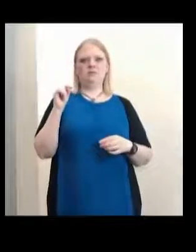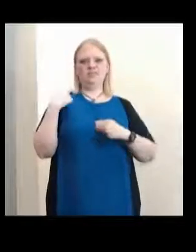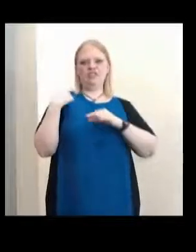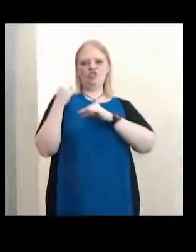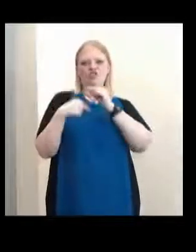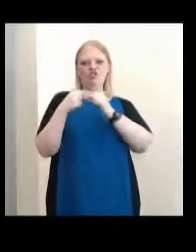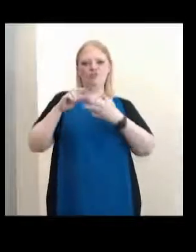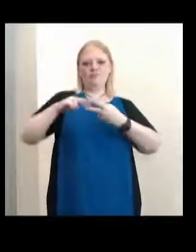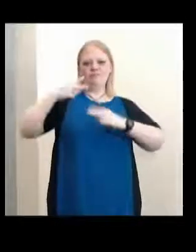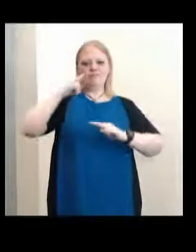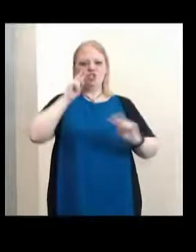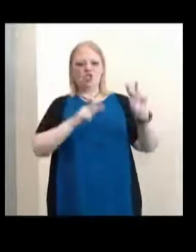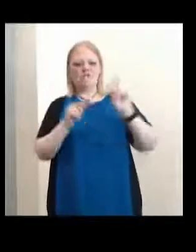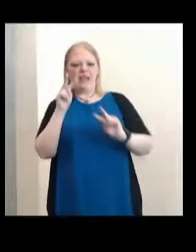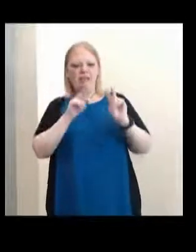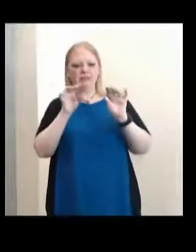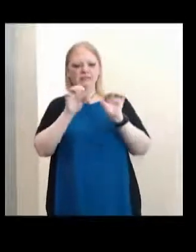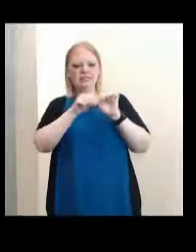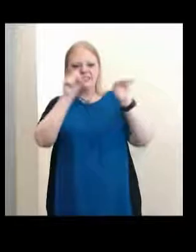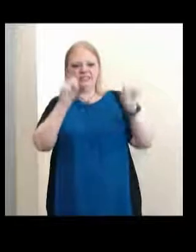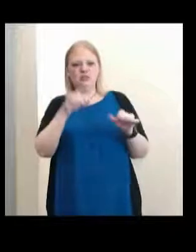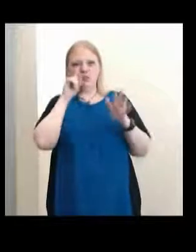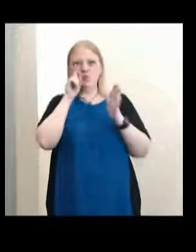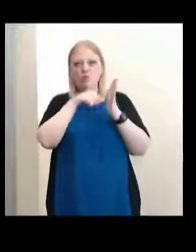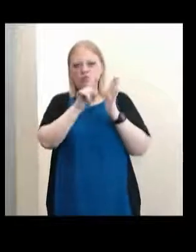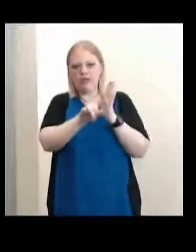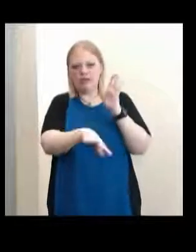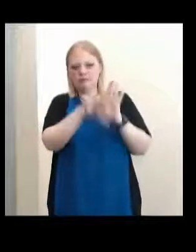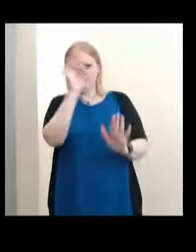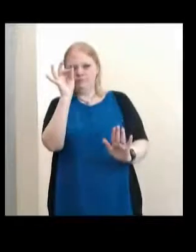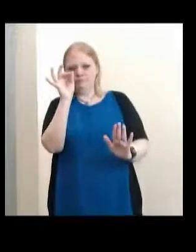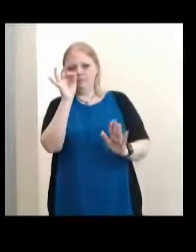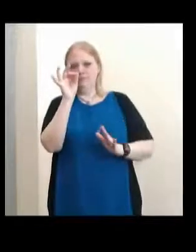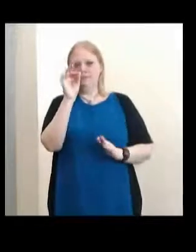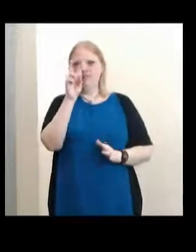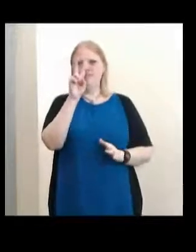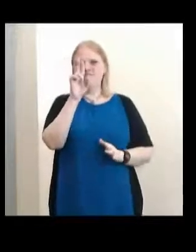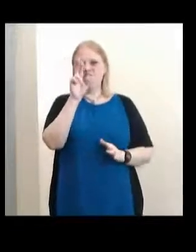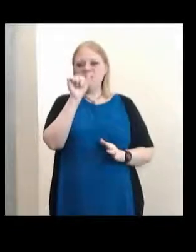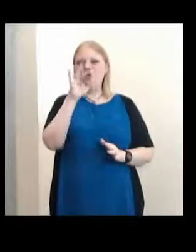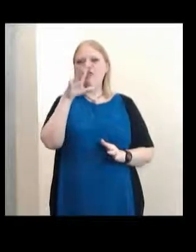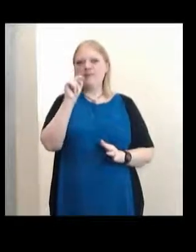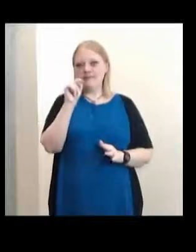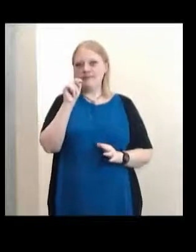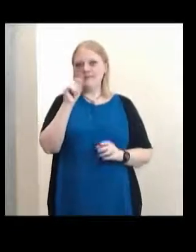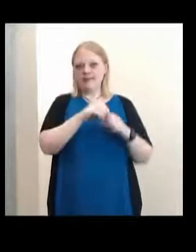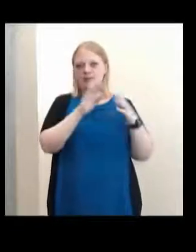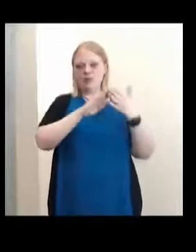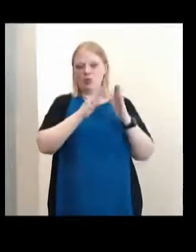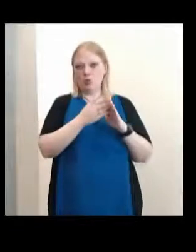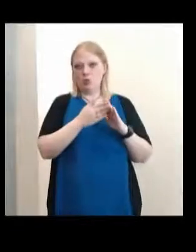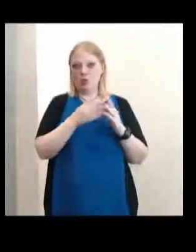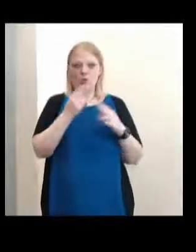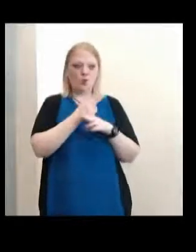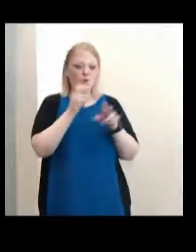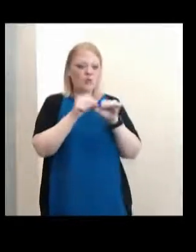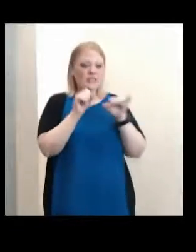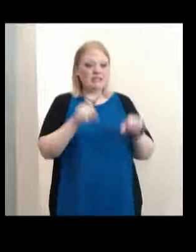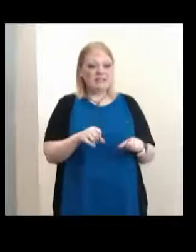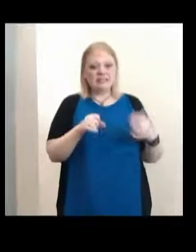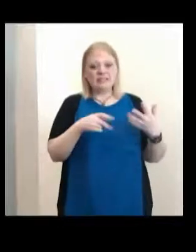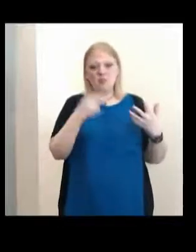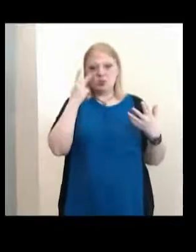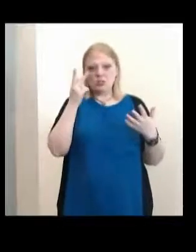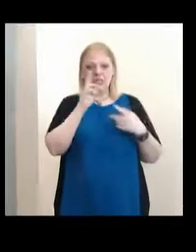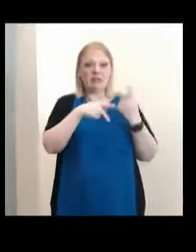surveillance system to detect variants in our community. And we could use those data even to look at, what type of changes